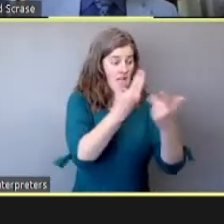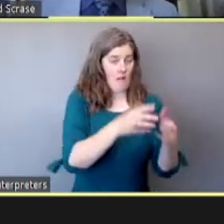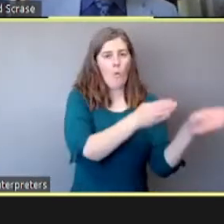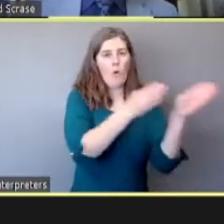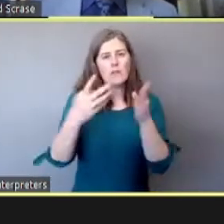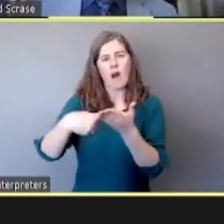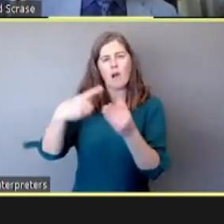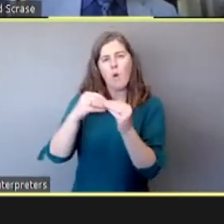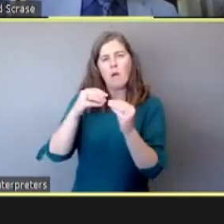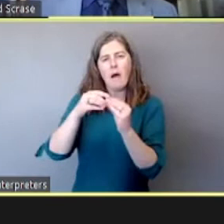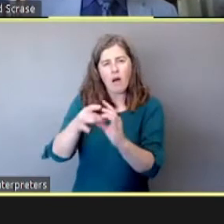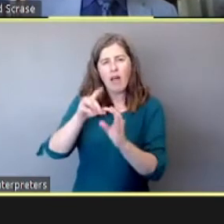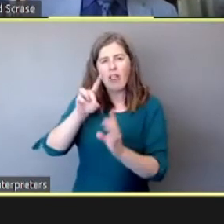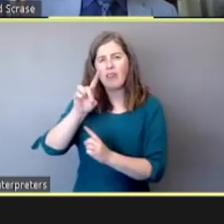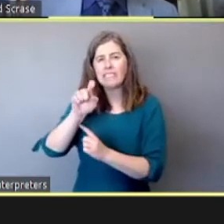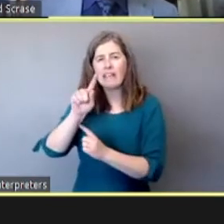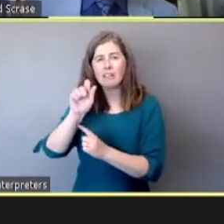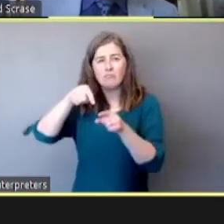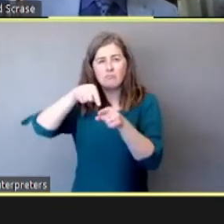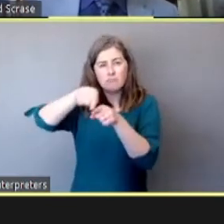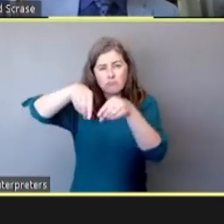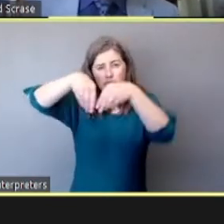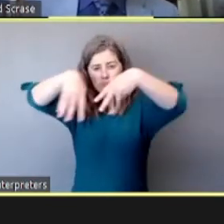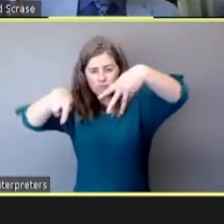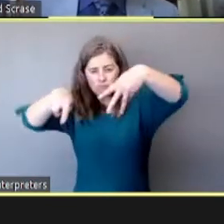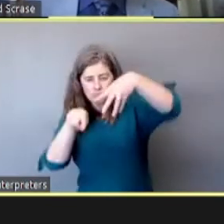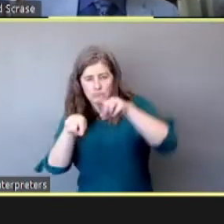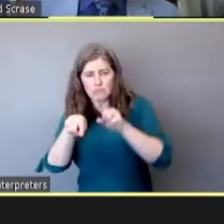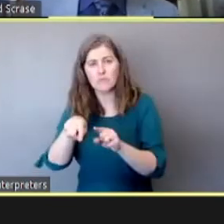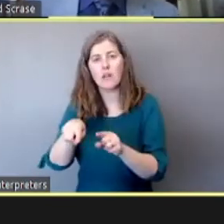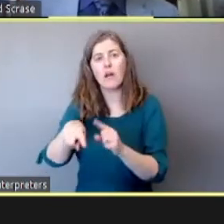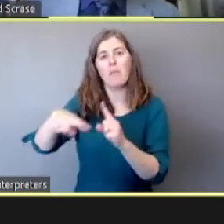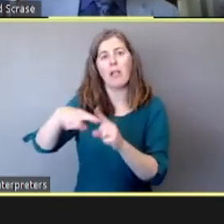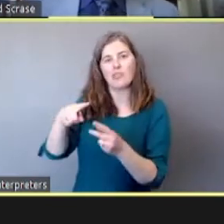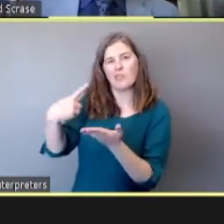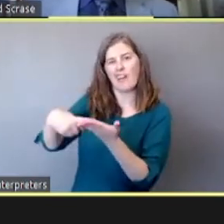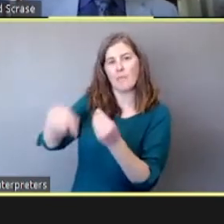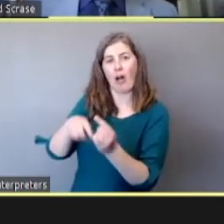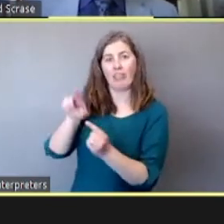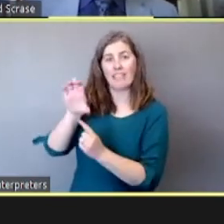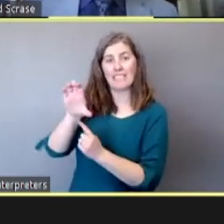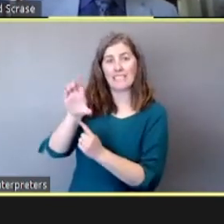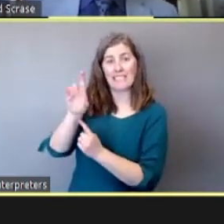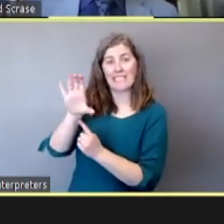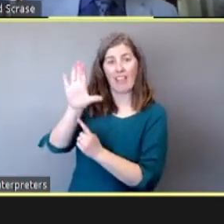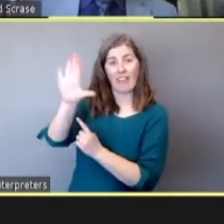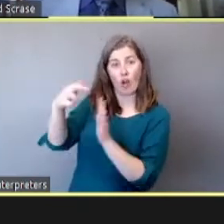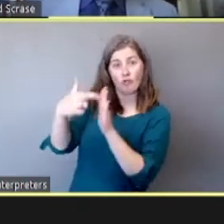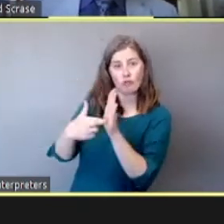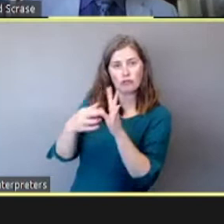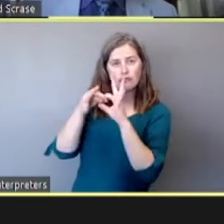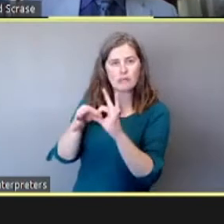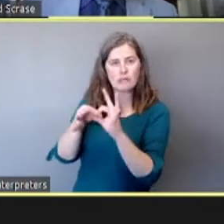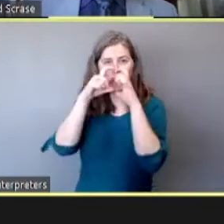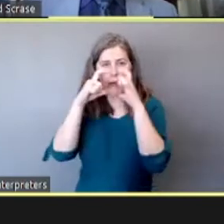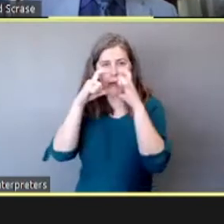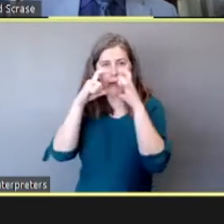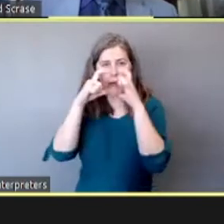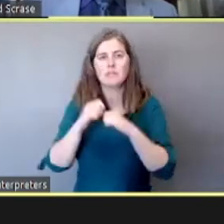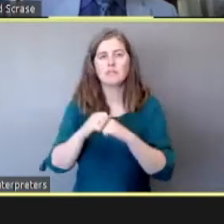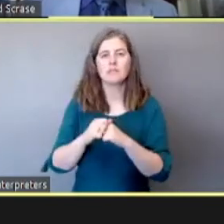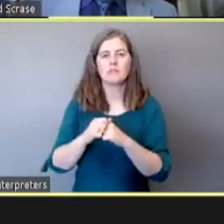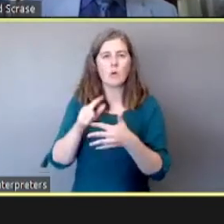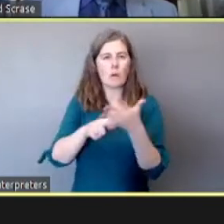Delta variant in detail. We're also going to touch on the new CDC mask guidelines and what those mean for